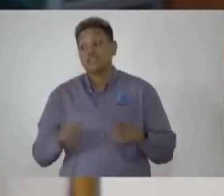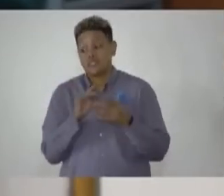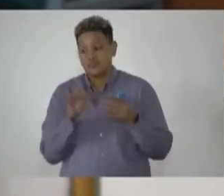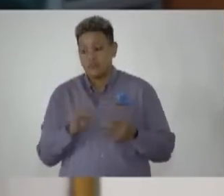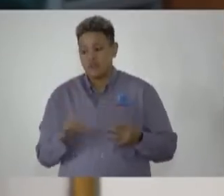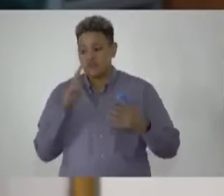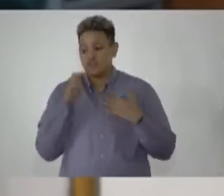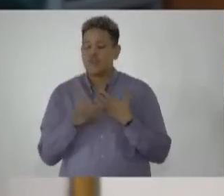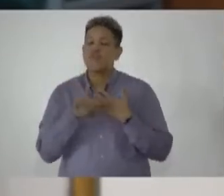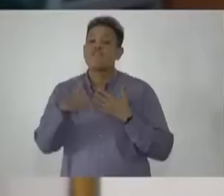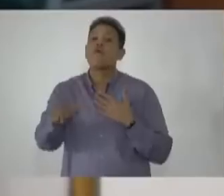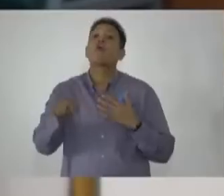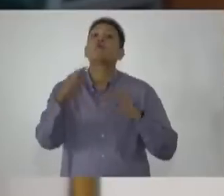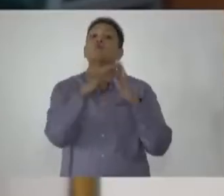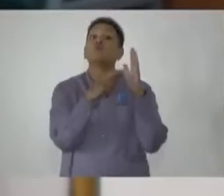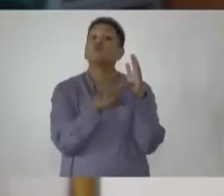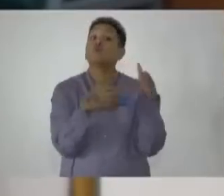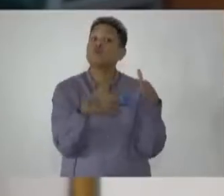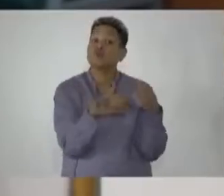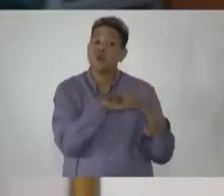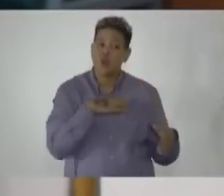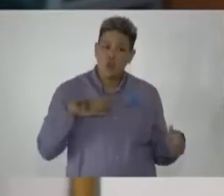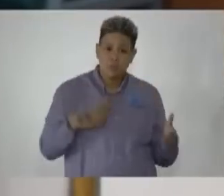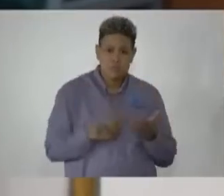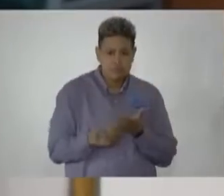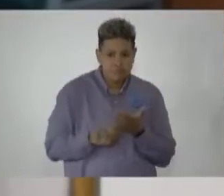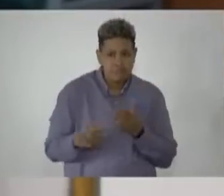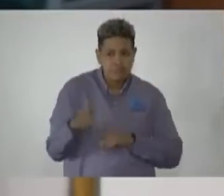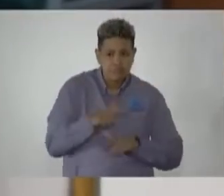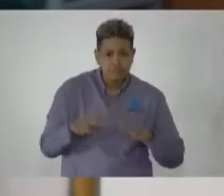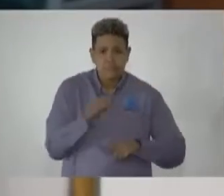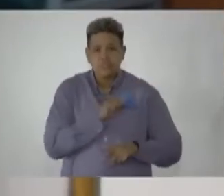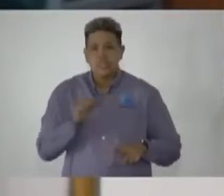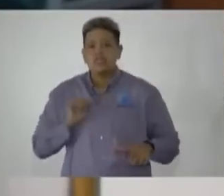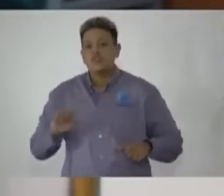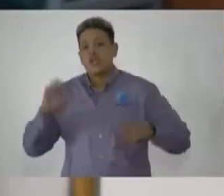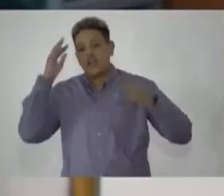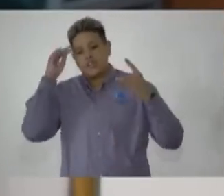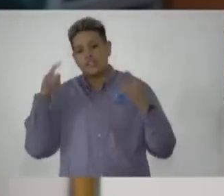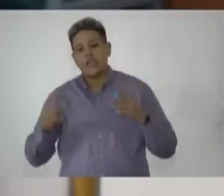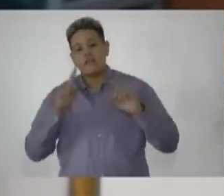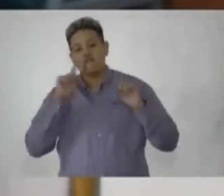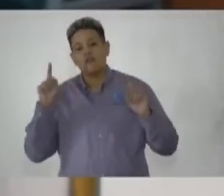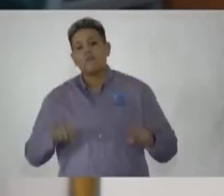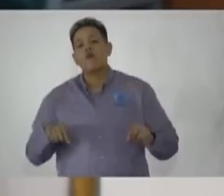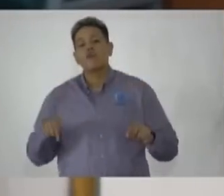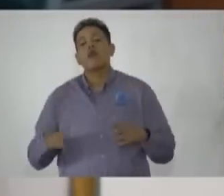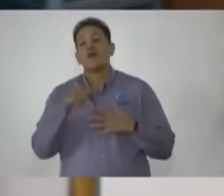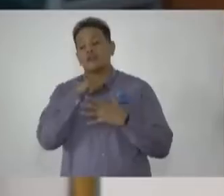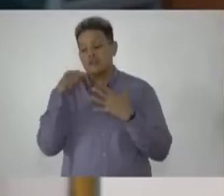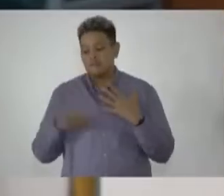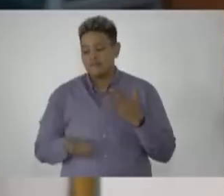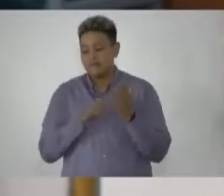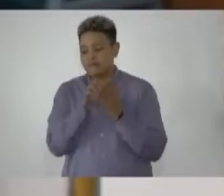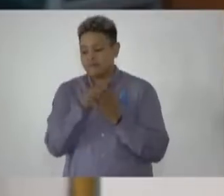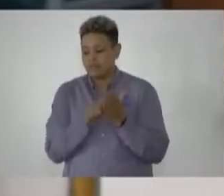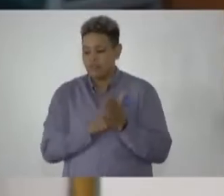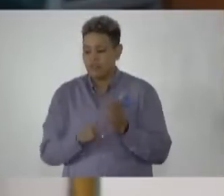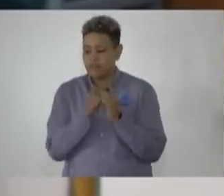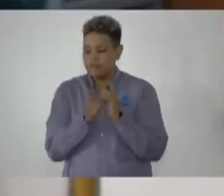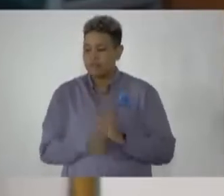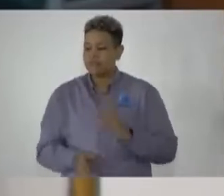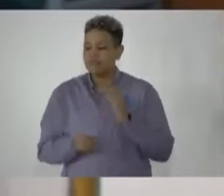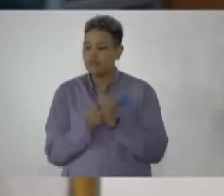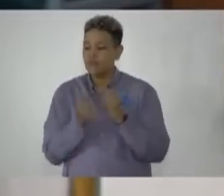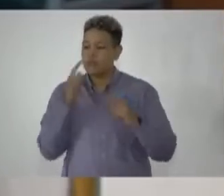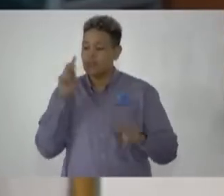be referred to the Standing Orders Committee of the Senate, which shall consider and report on the following draft amendment with